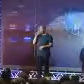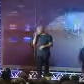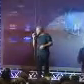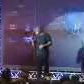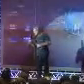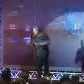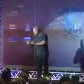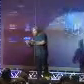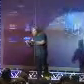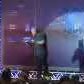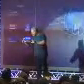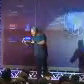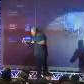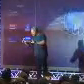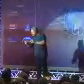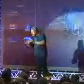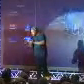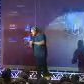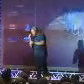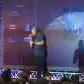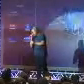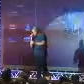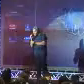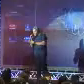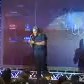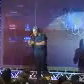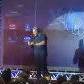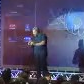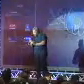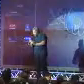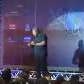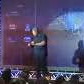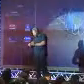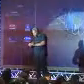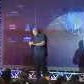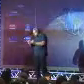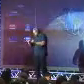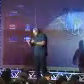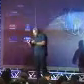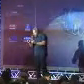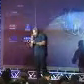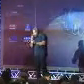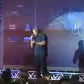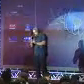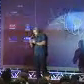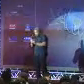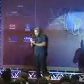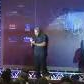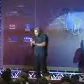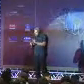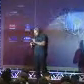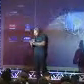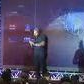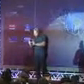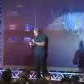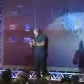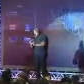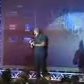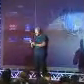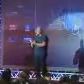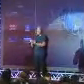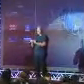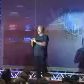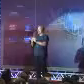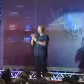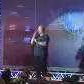work. They get taught twice. If you want to teach the students how to collaborate to improve